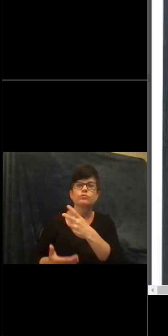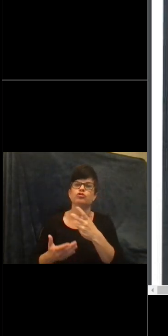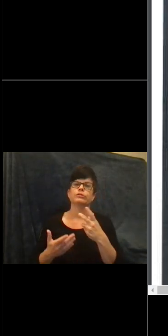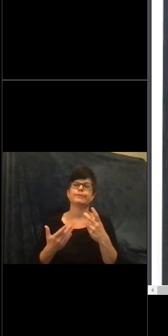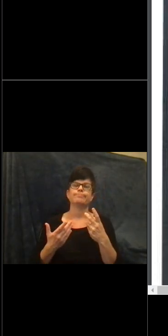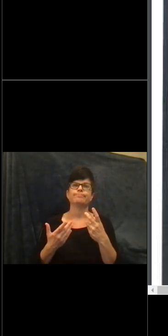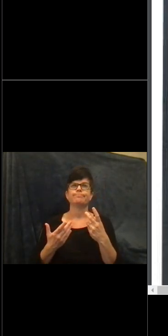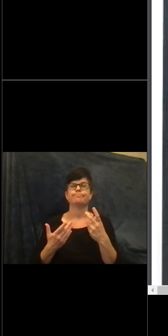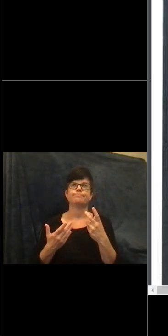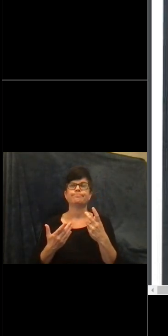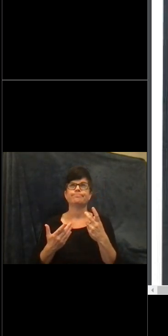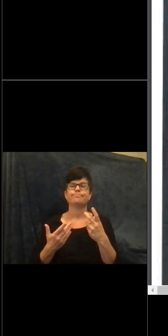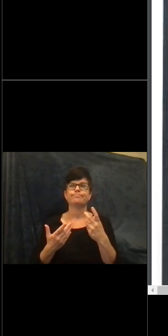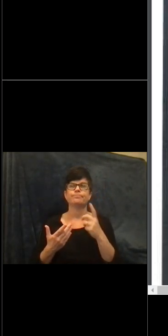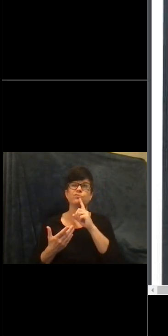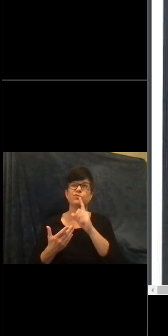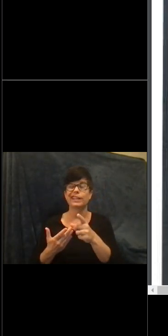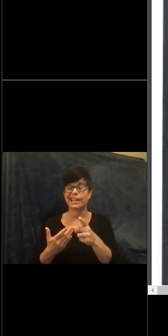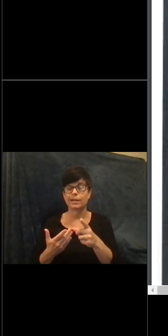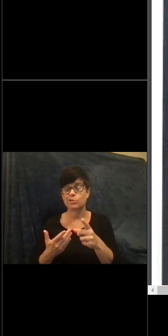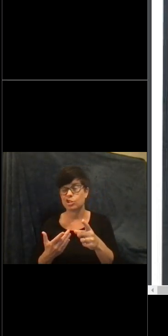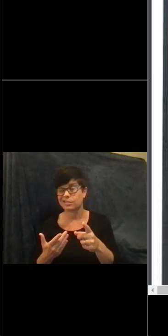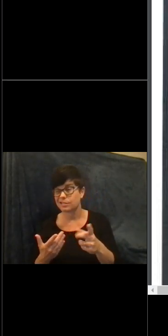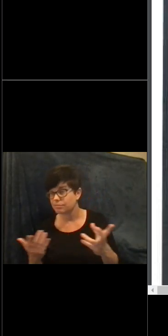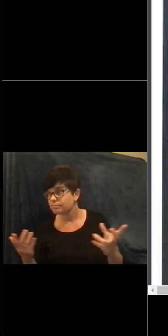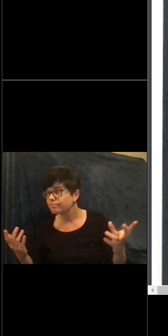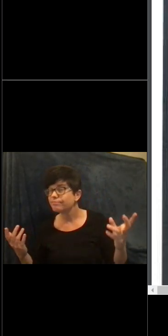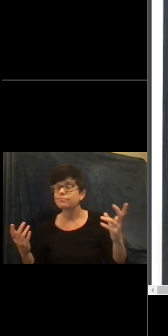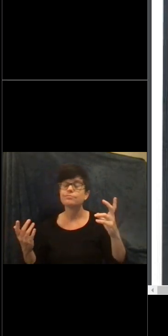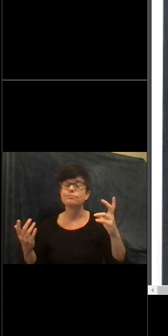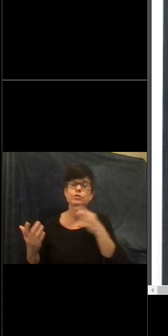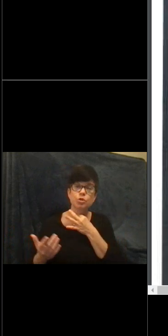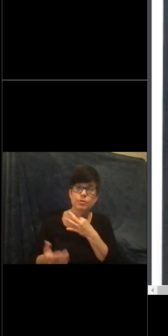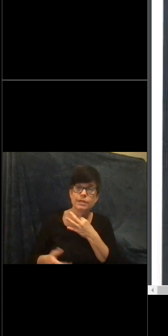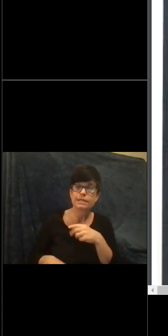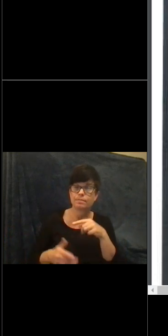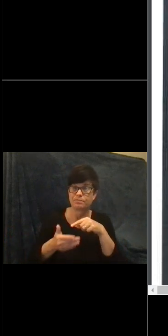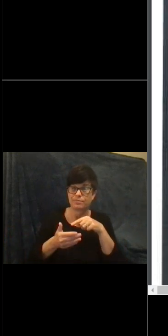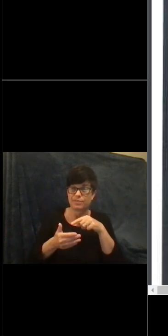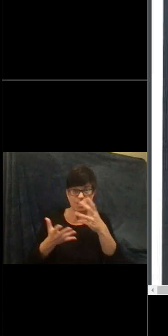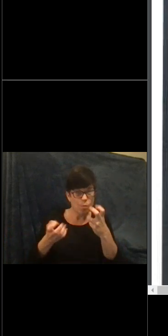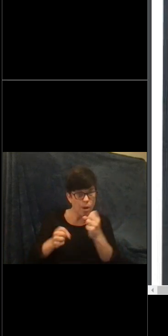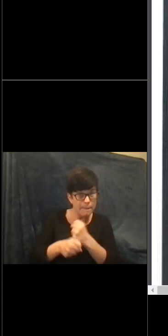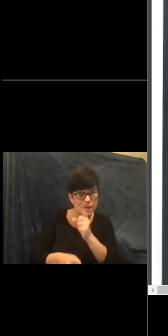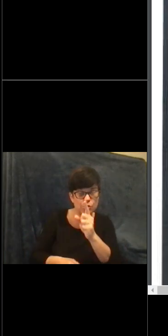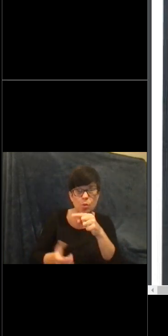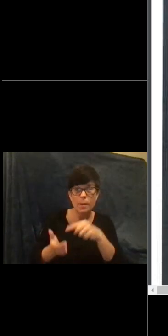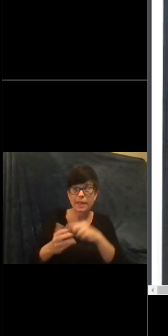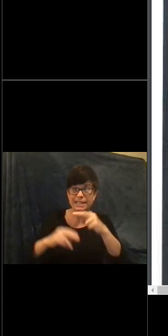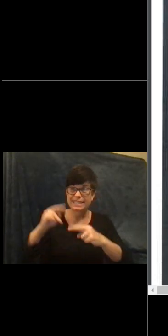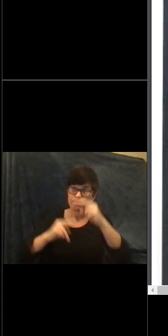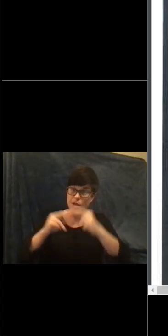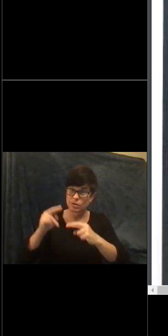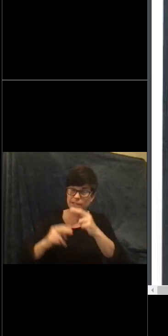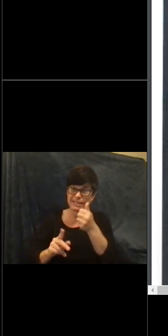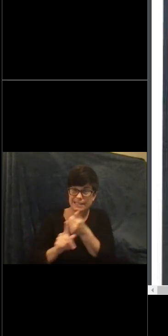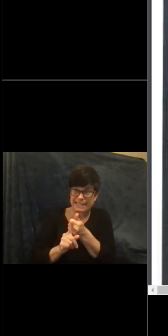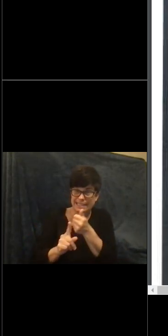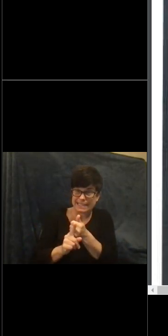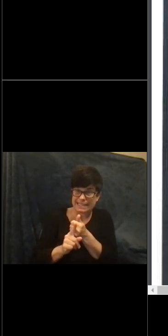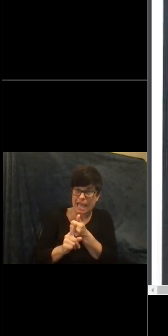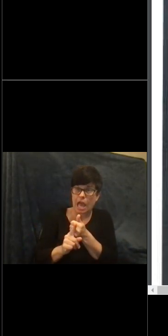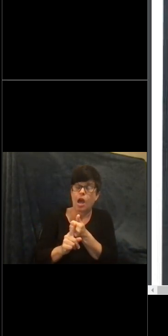out loud also to myself, are you just wanting to make sure that this building is self-sustaining and the parking that is